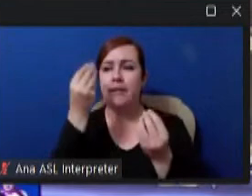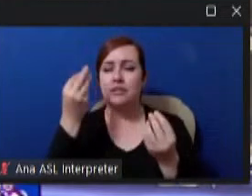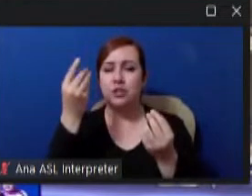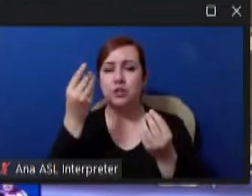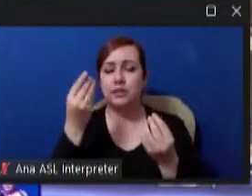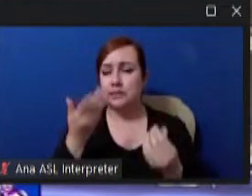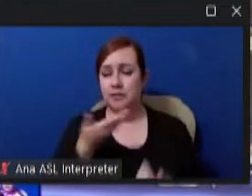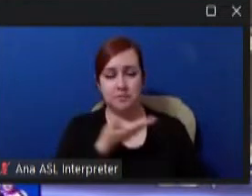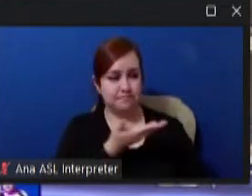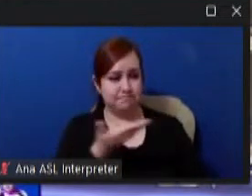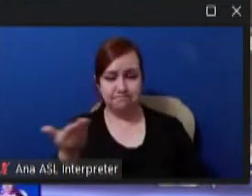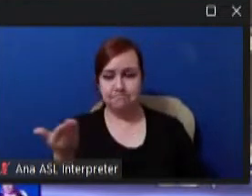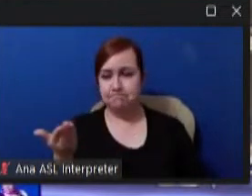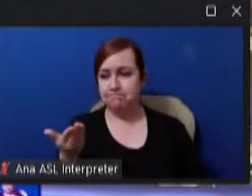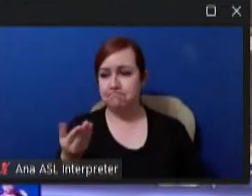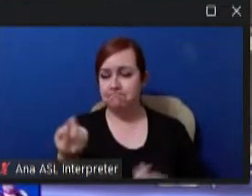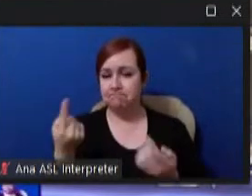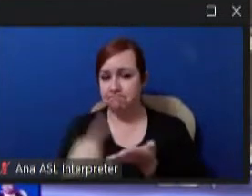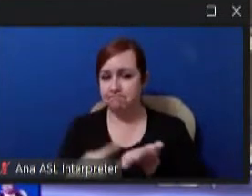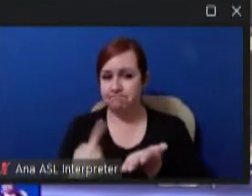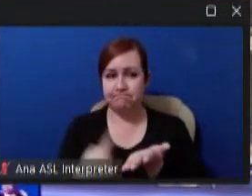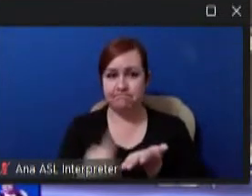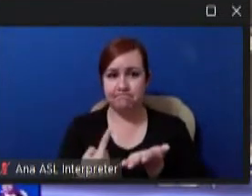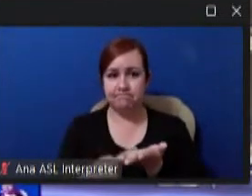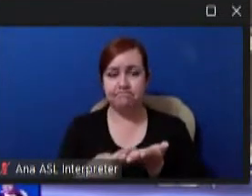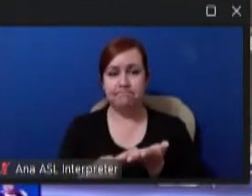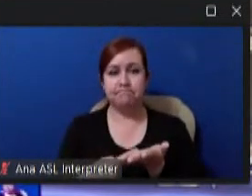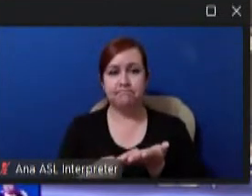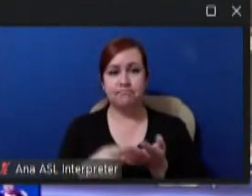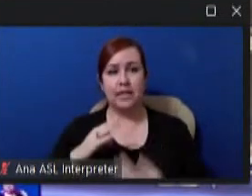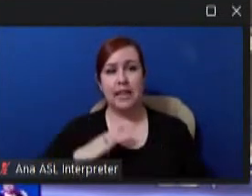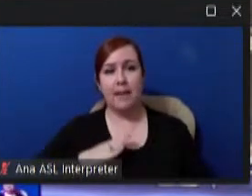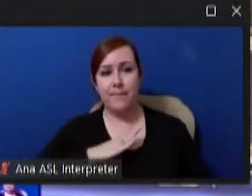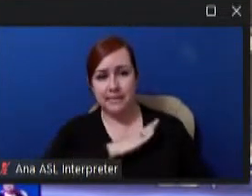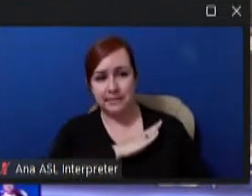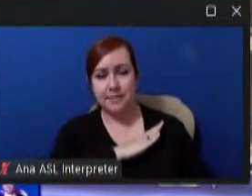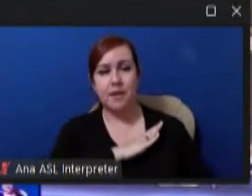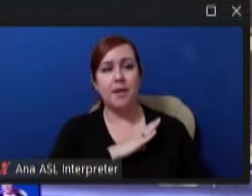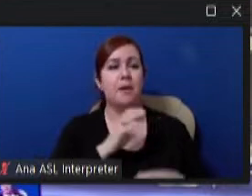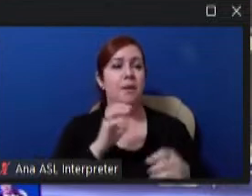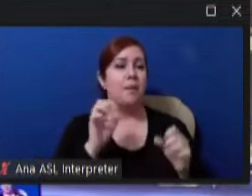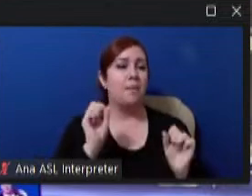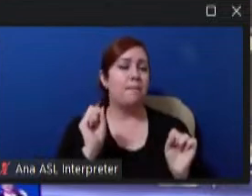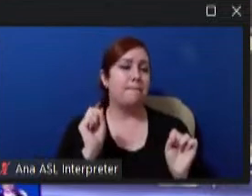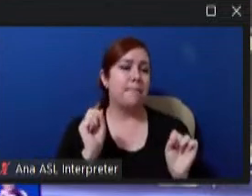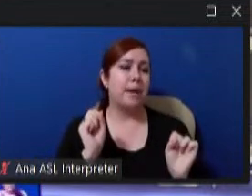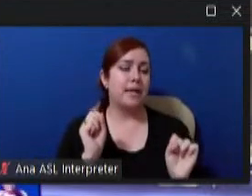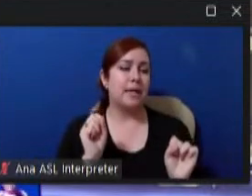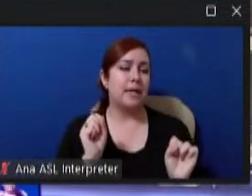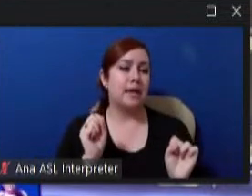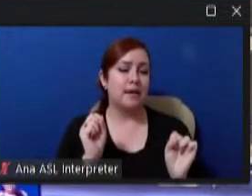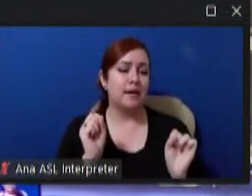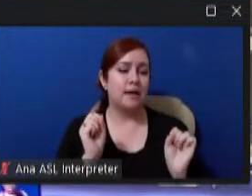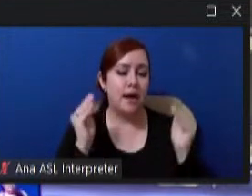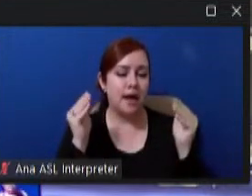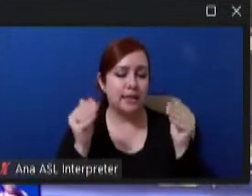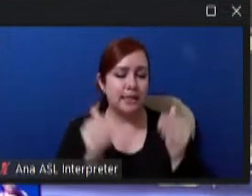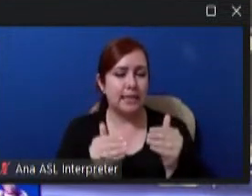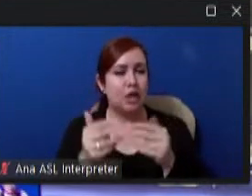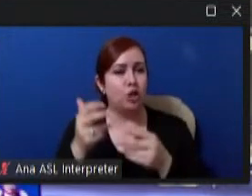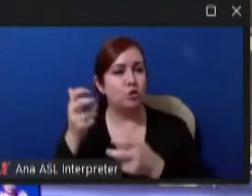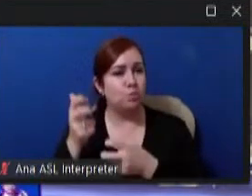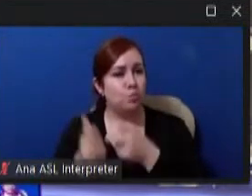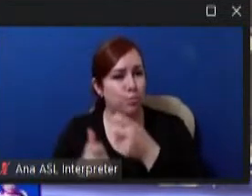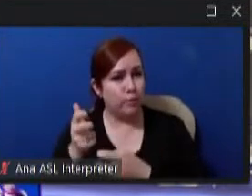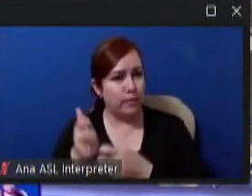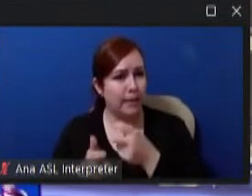I echo the comments already made by my colleagues up here at the